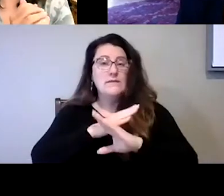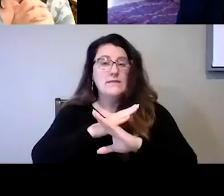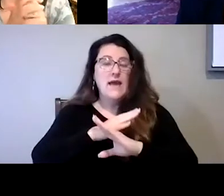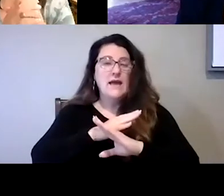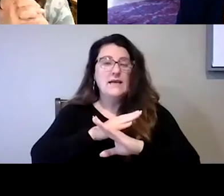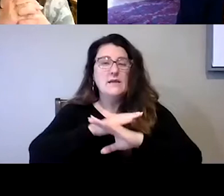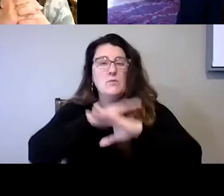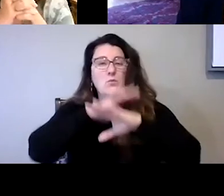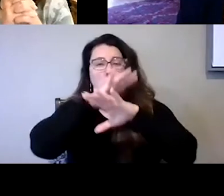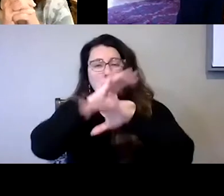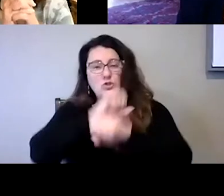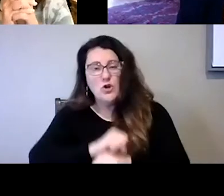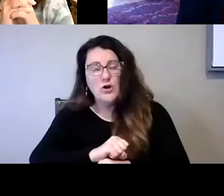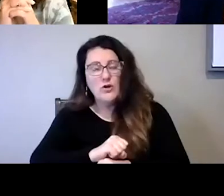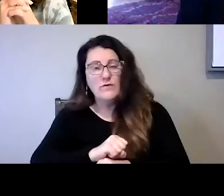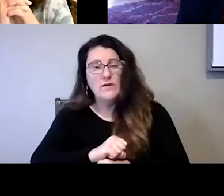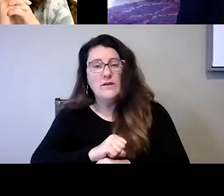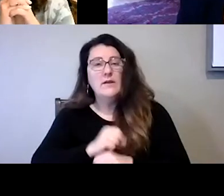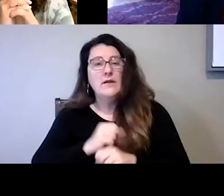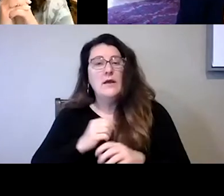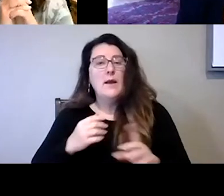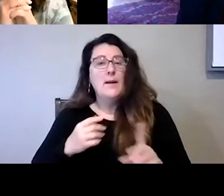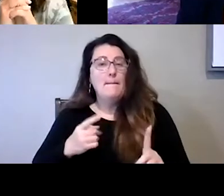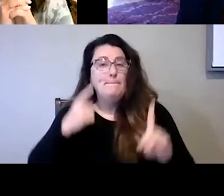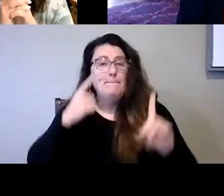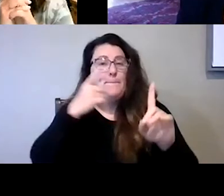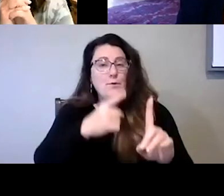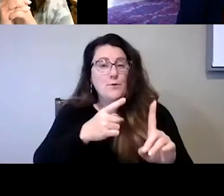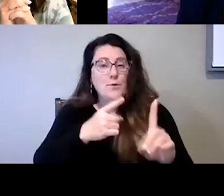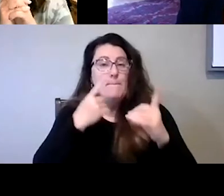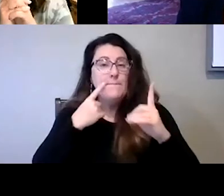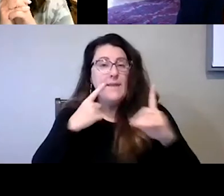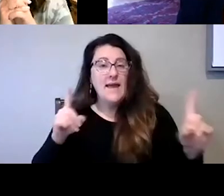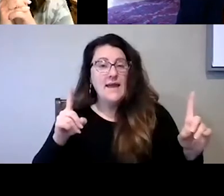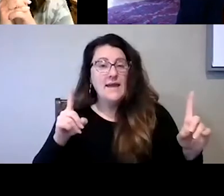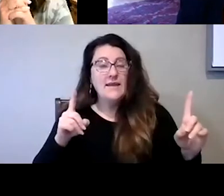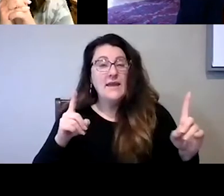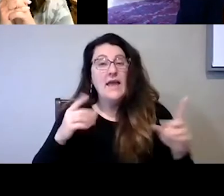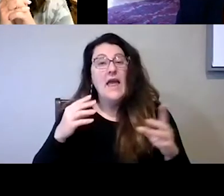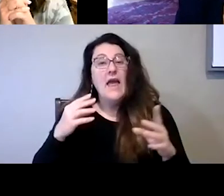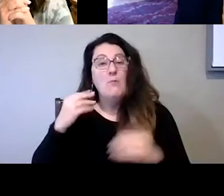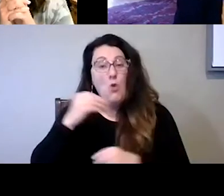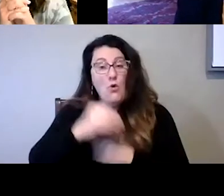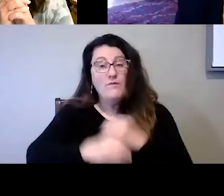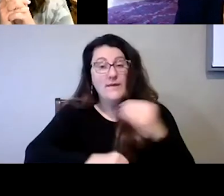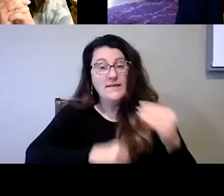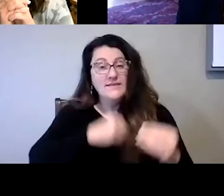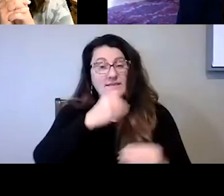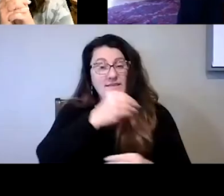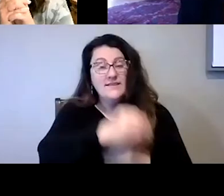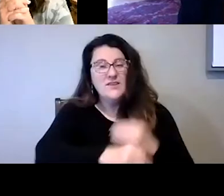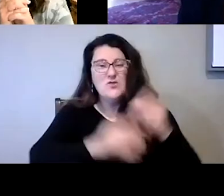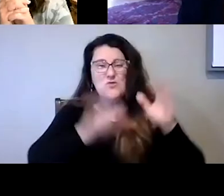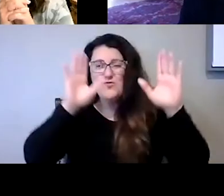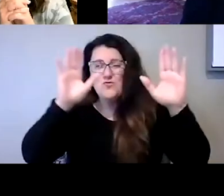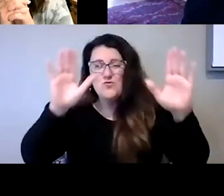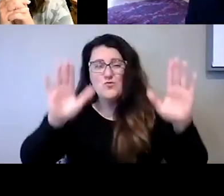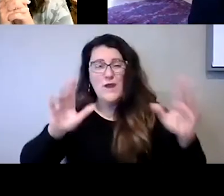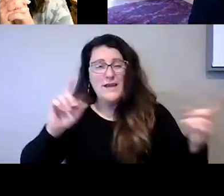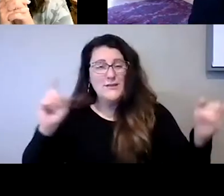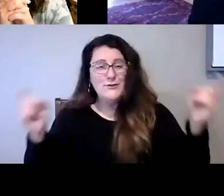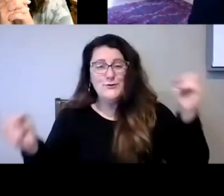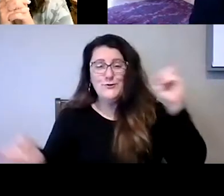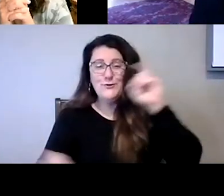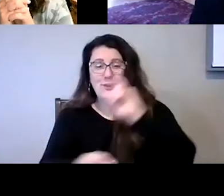the gains made in social movements. You look at social movements in this country have brought about the greatest change for